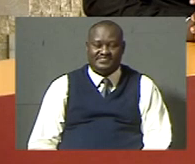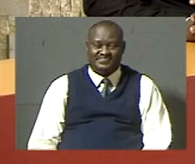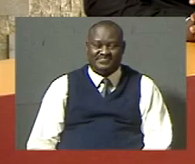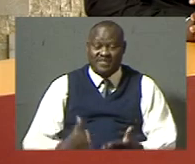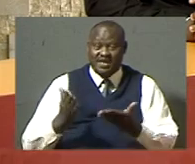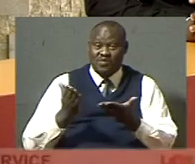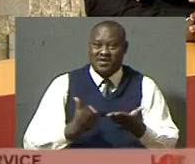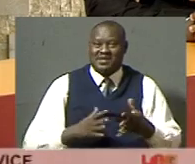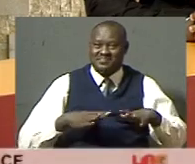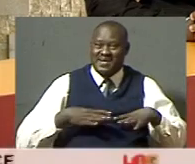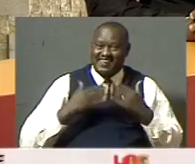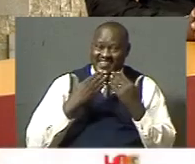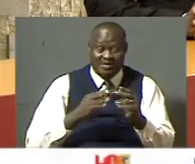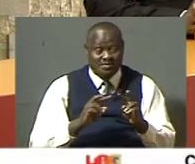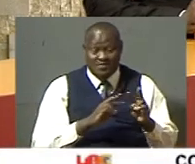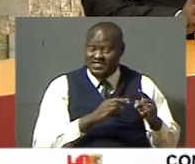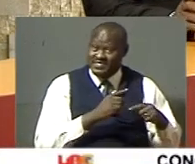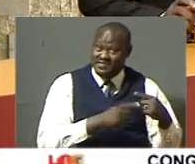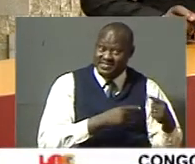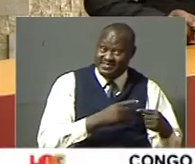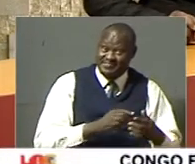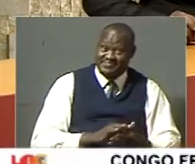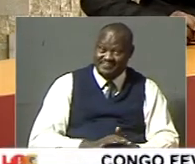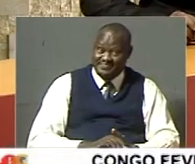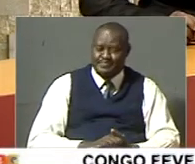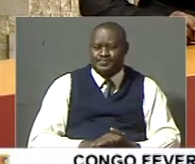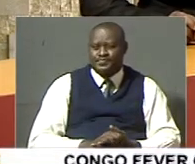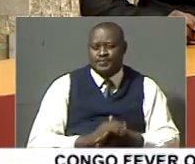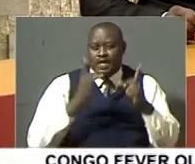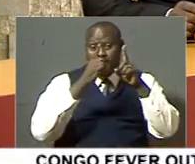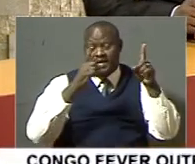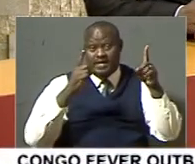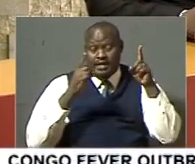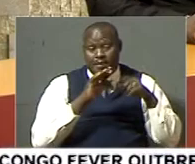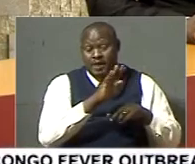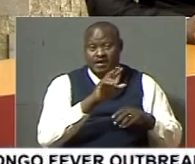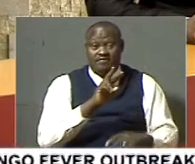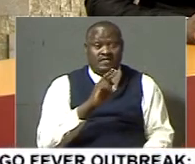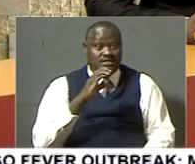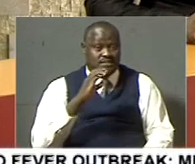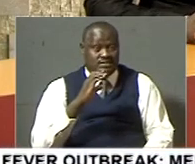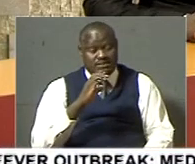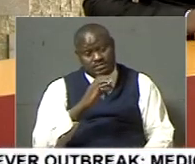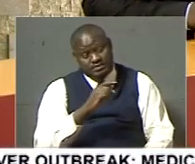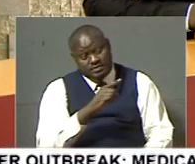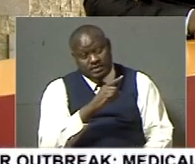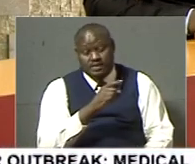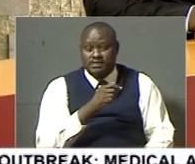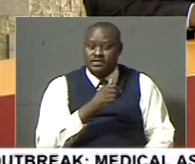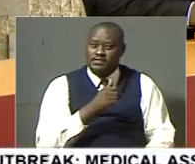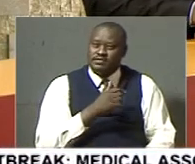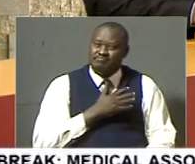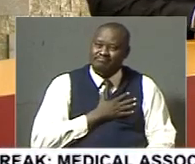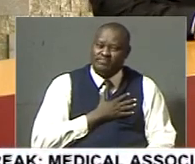Welcome back from the break, and thank you so much for keeping it UPC TV. Now, Makerere University Chancellor Professor Ezra Suruma has decried